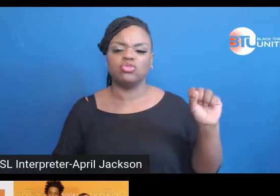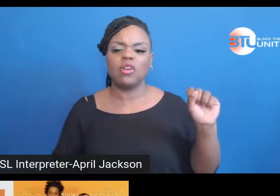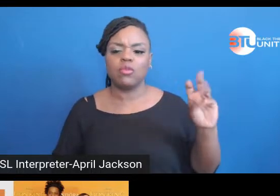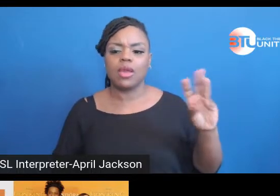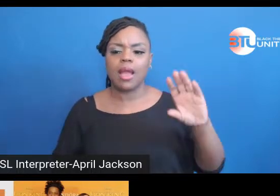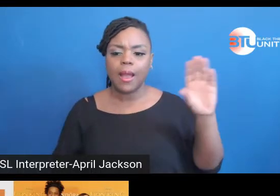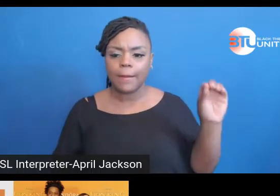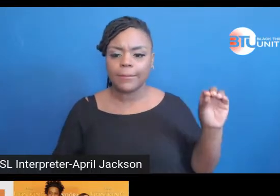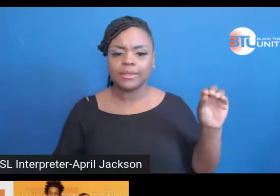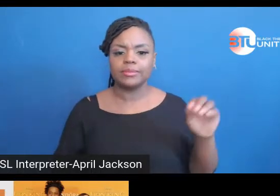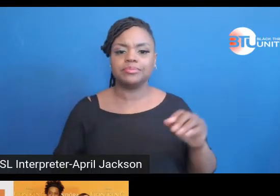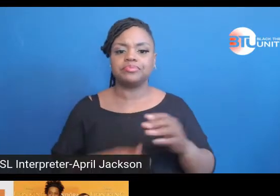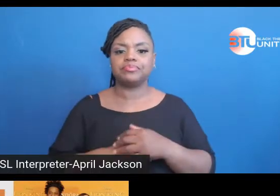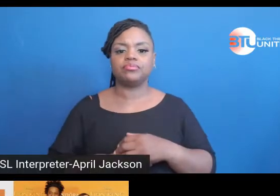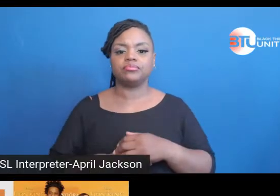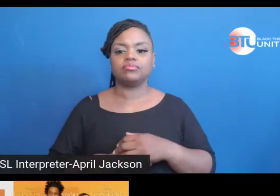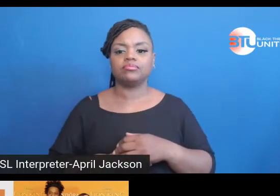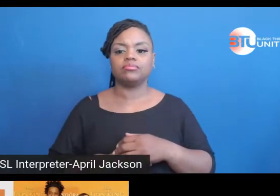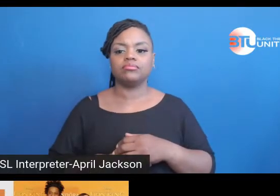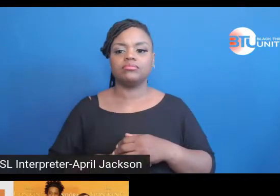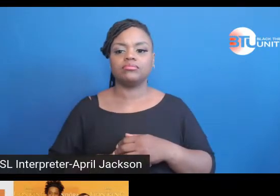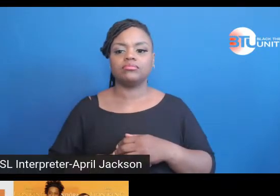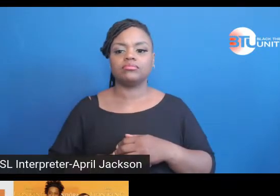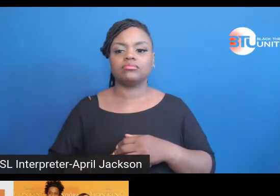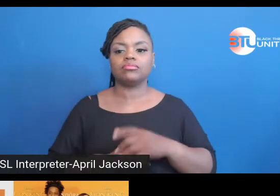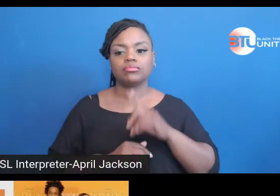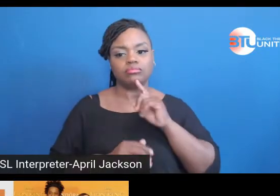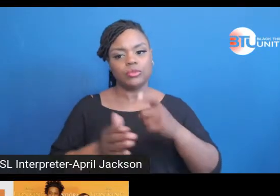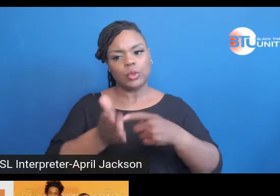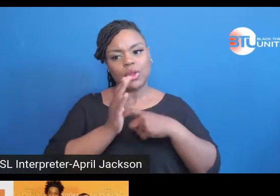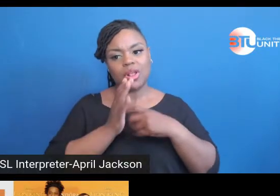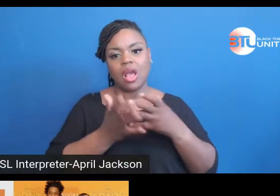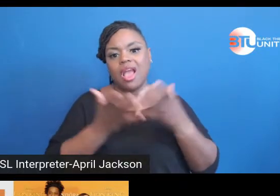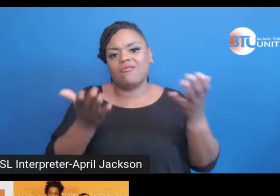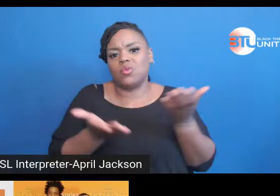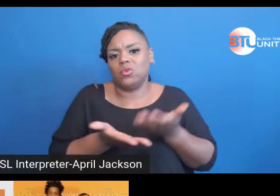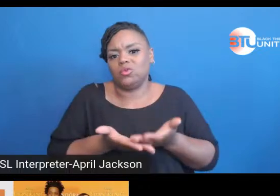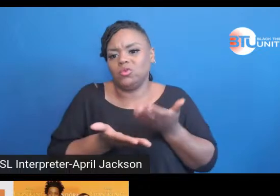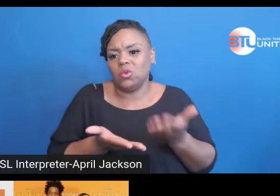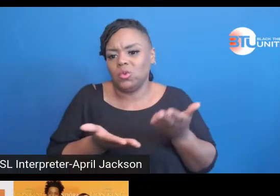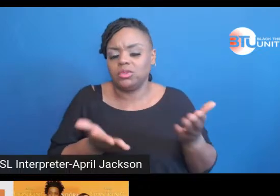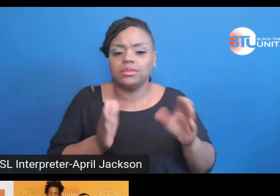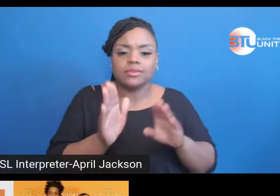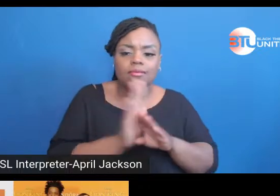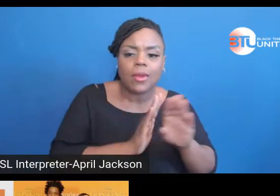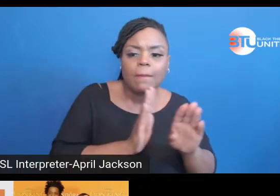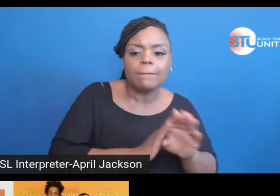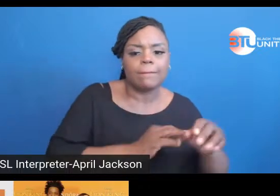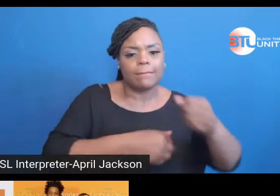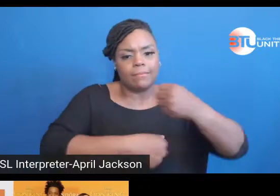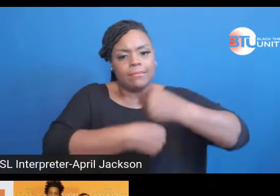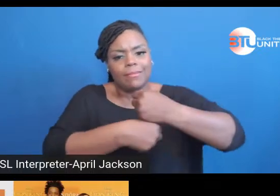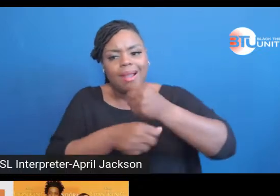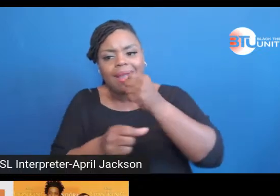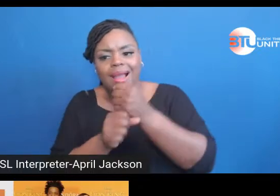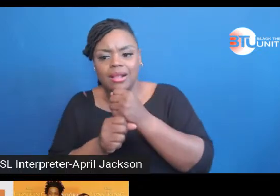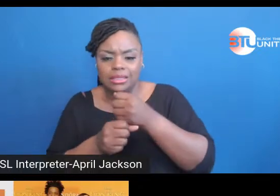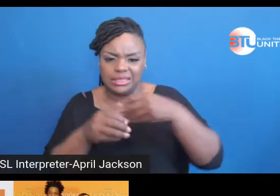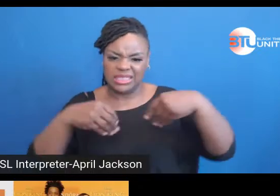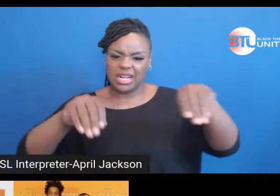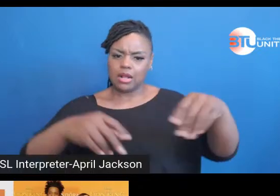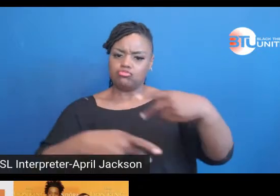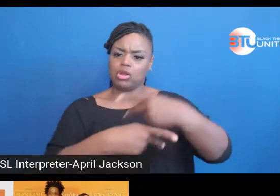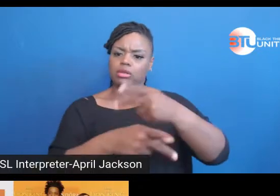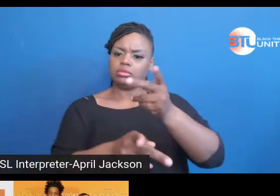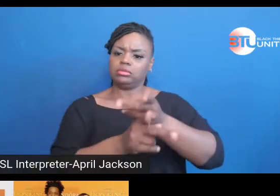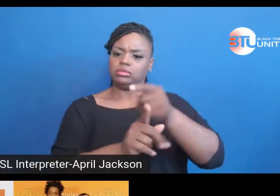resources to develop and manufacture and distribute that product, you're likely going to form a corporation because you